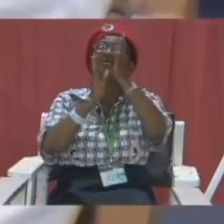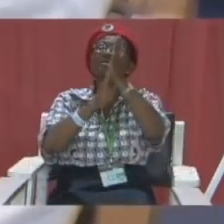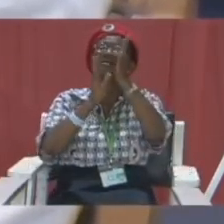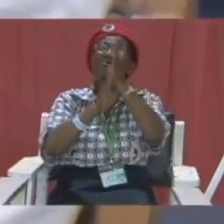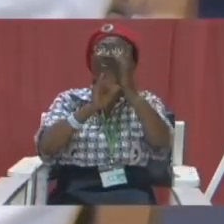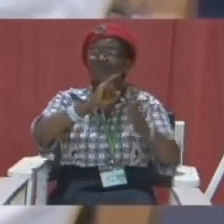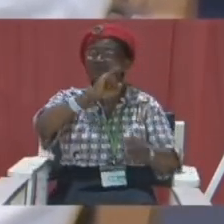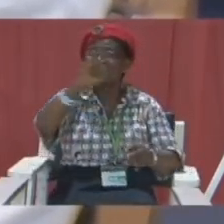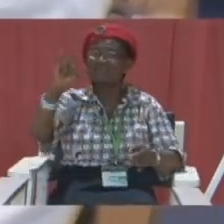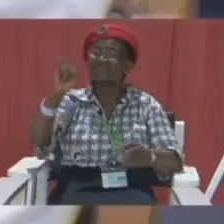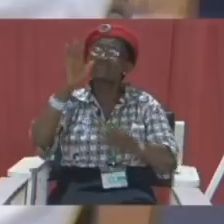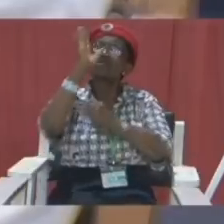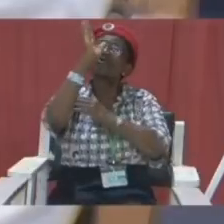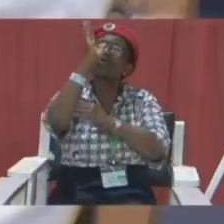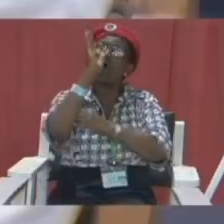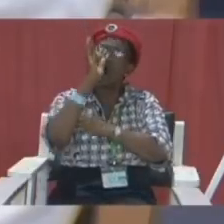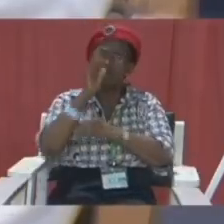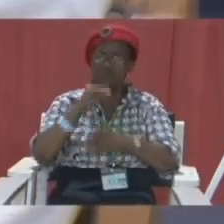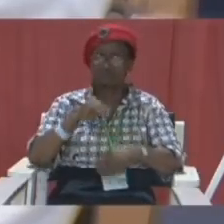You will